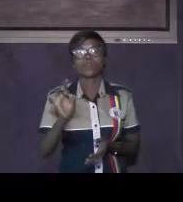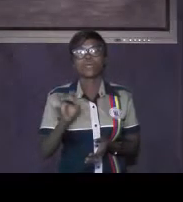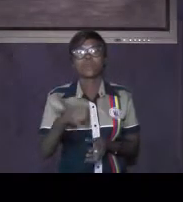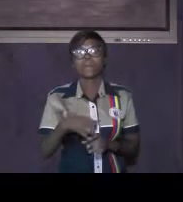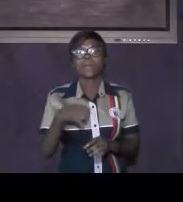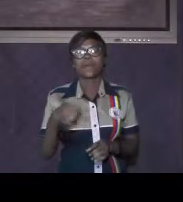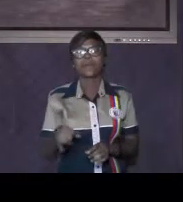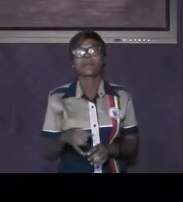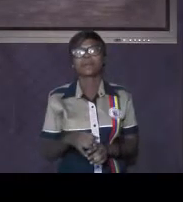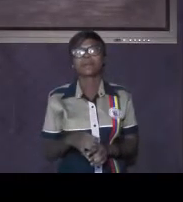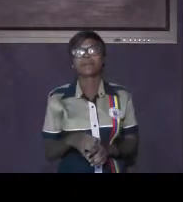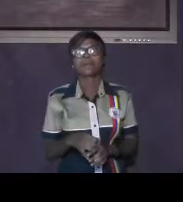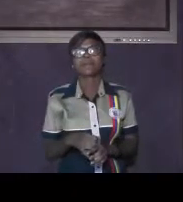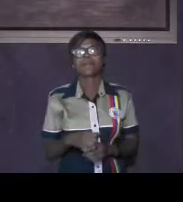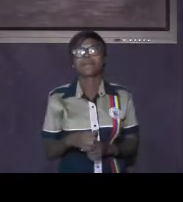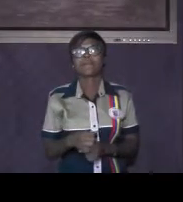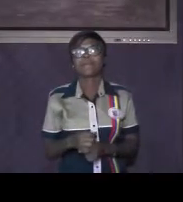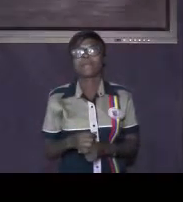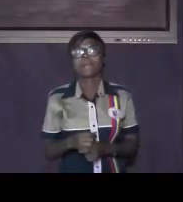let me select a pen here.